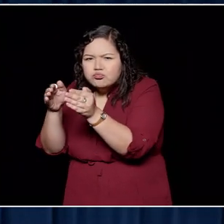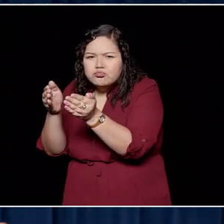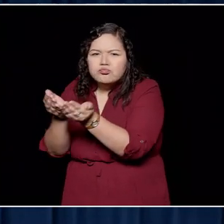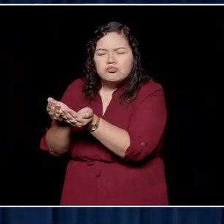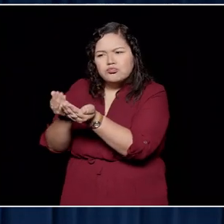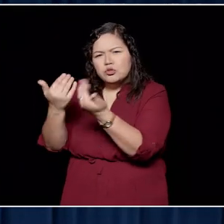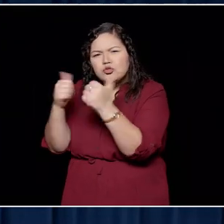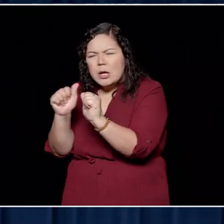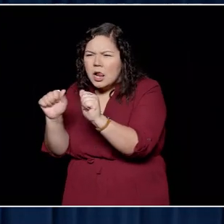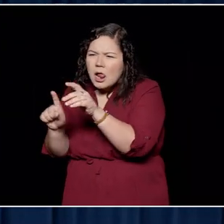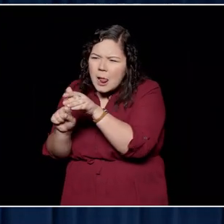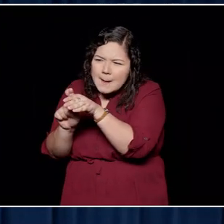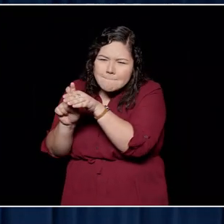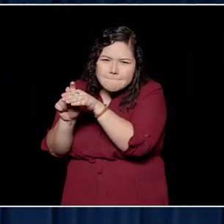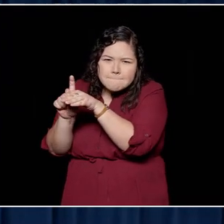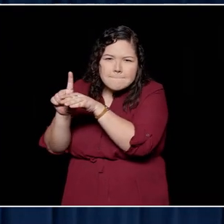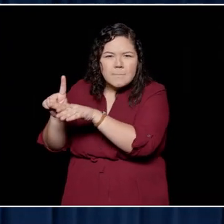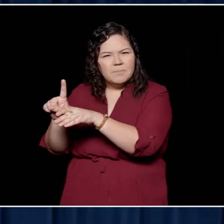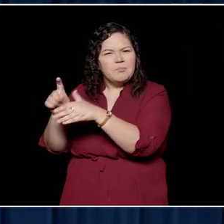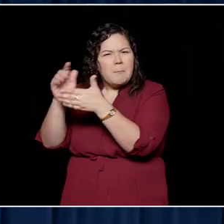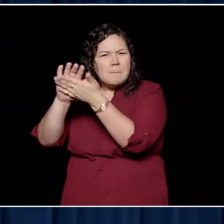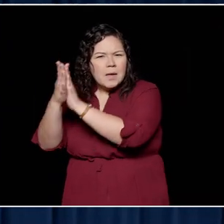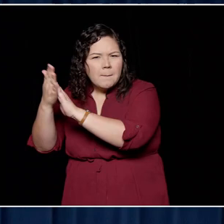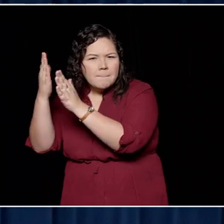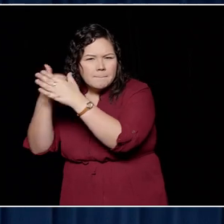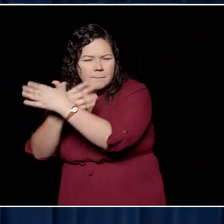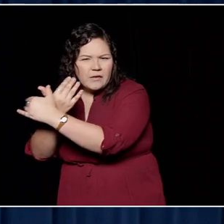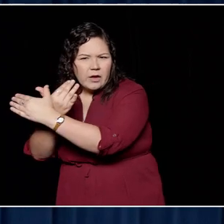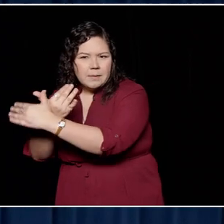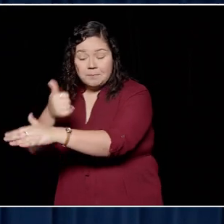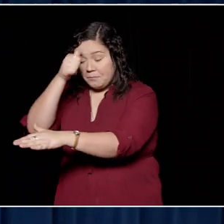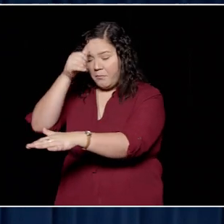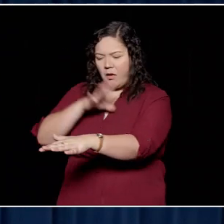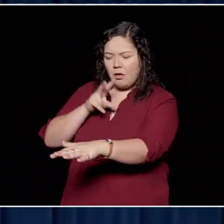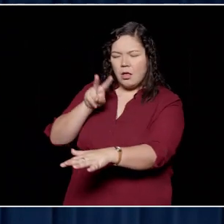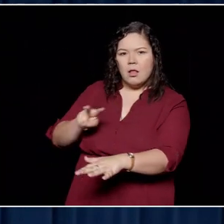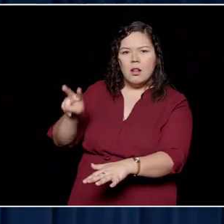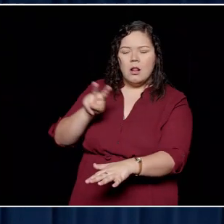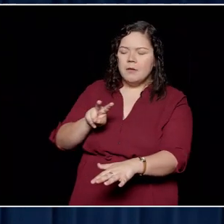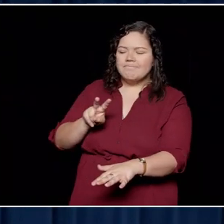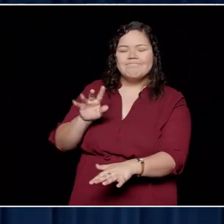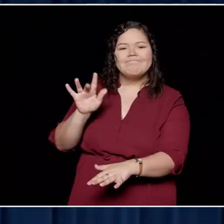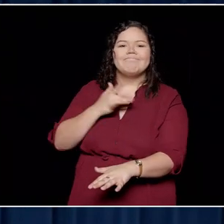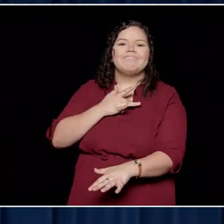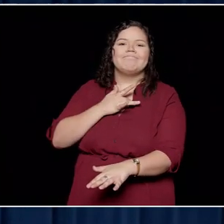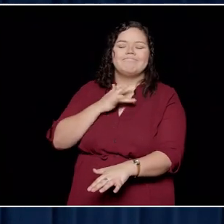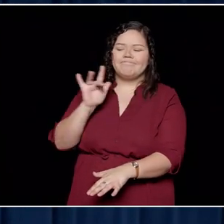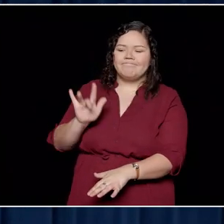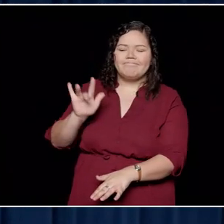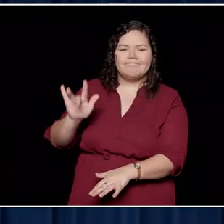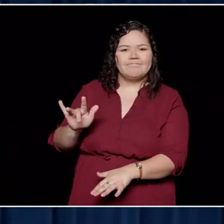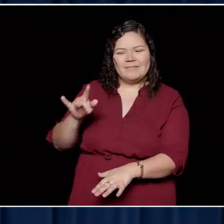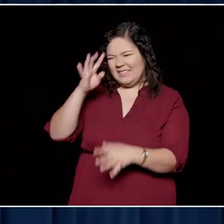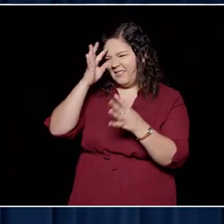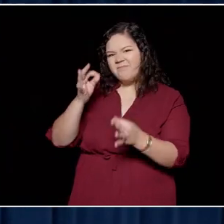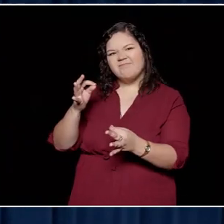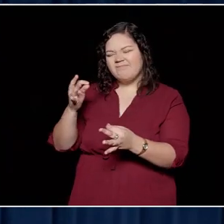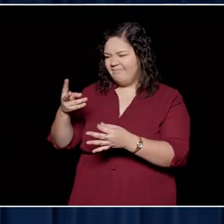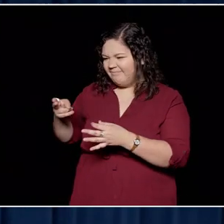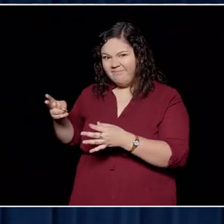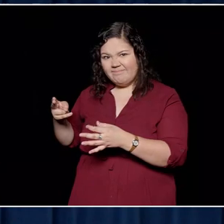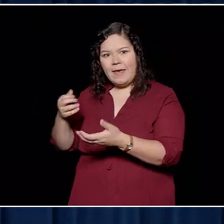butterfly. The man took pity on the caterpillar, so he took some scissors and opened up that